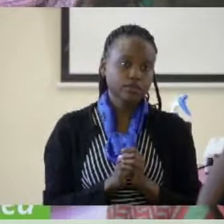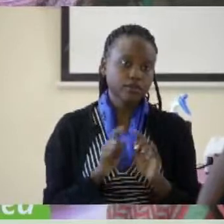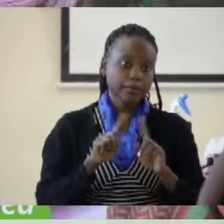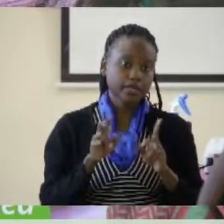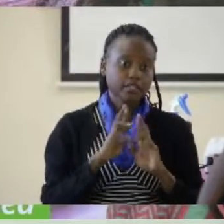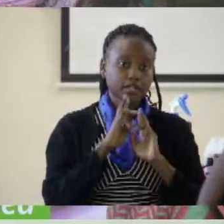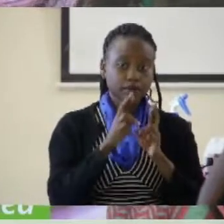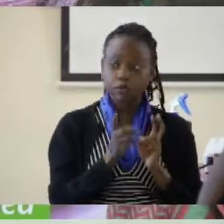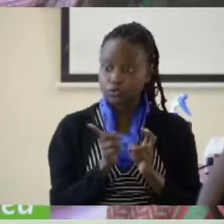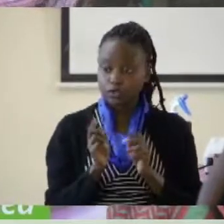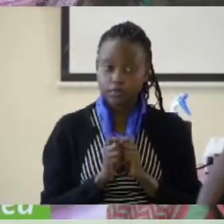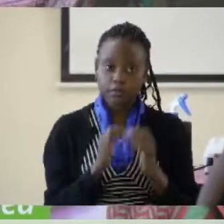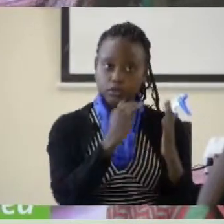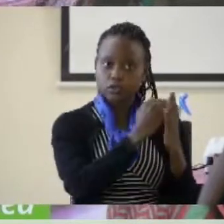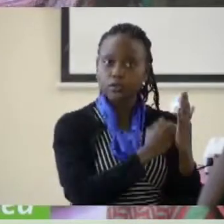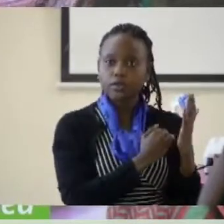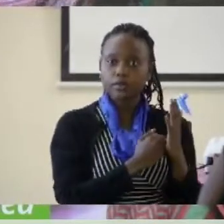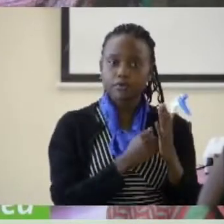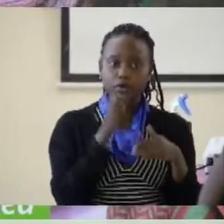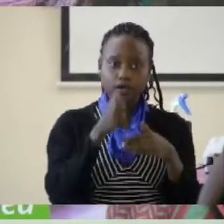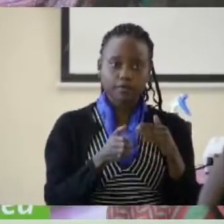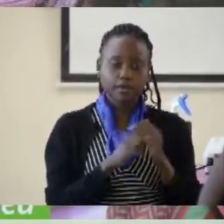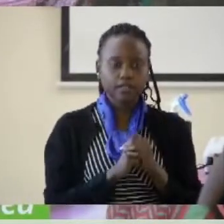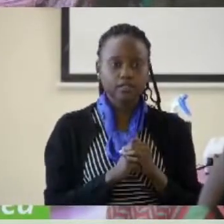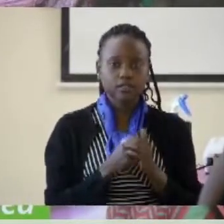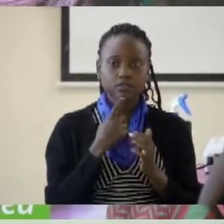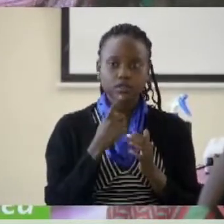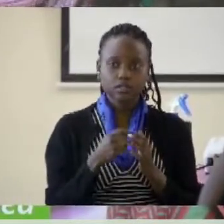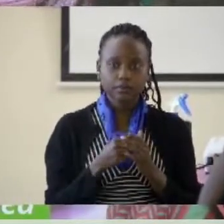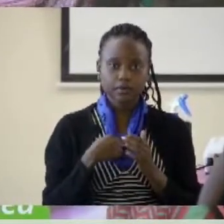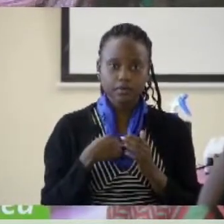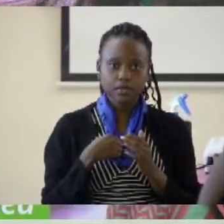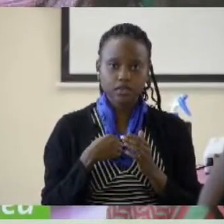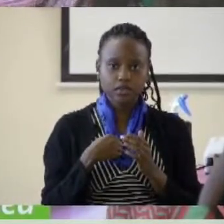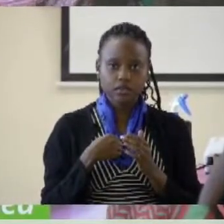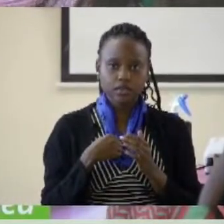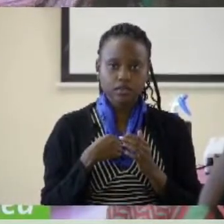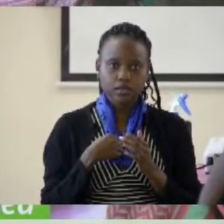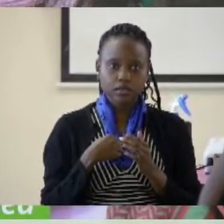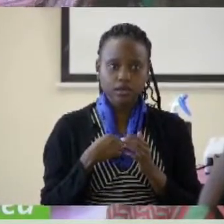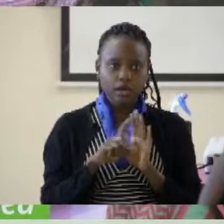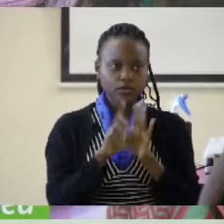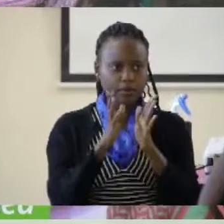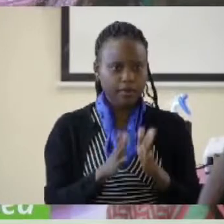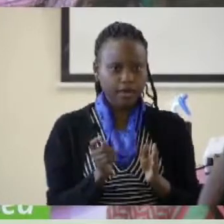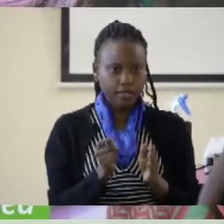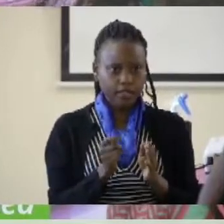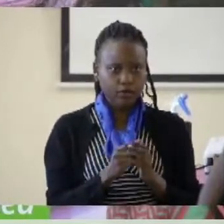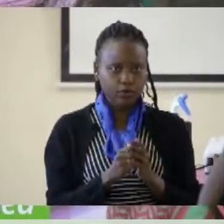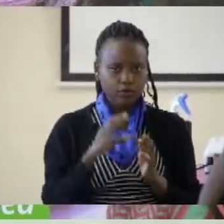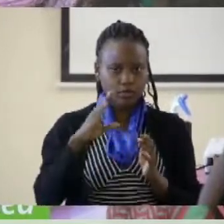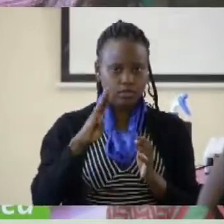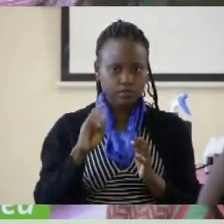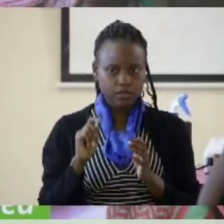them. So when the program ends, you hear somebody say, I was a paralegal of a CBO